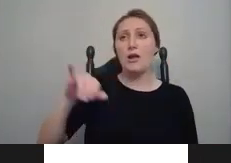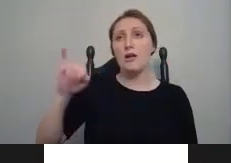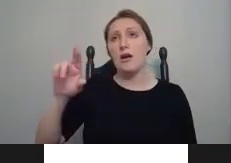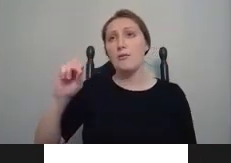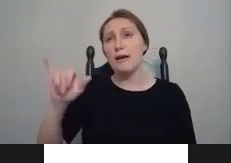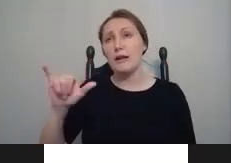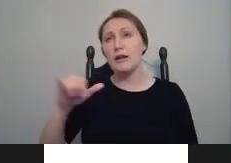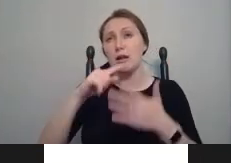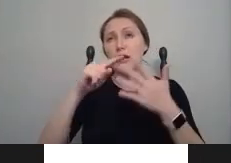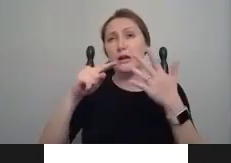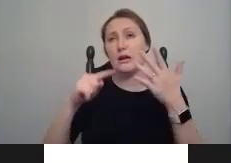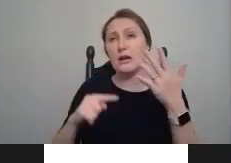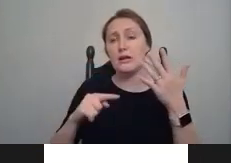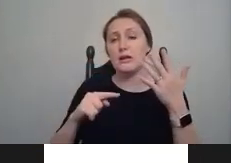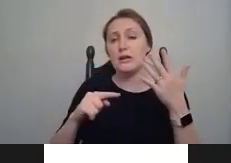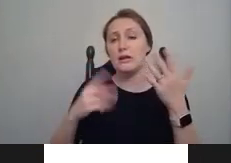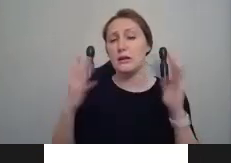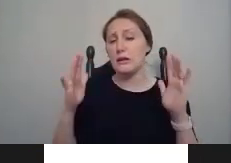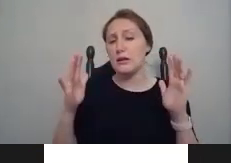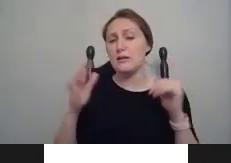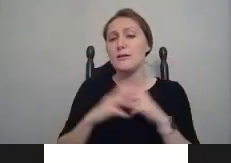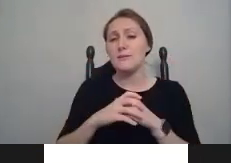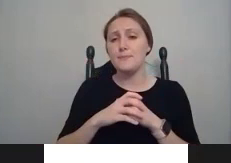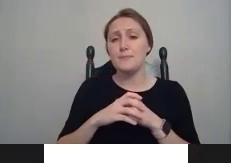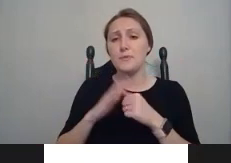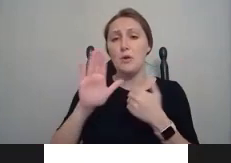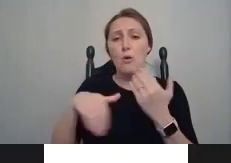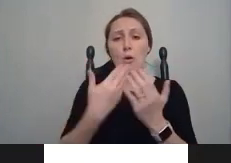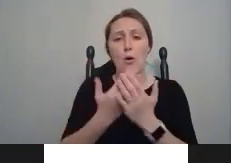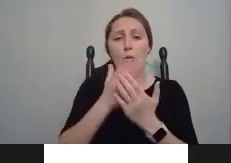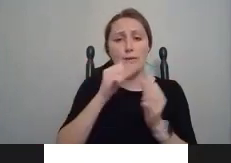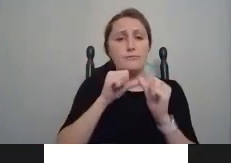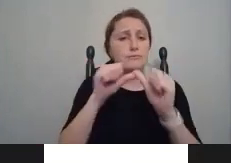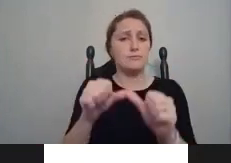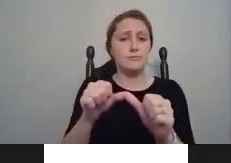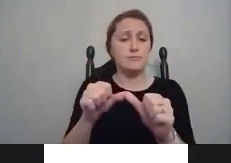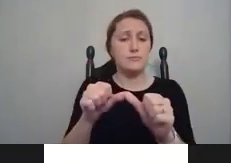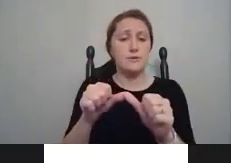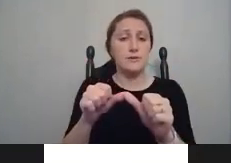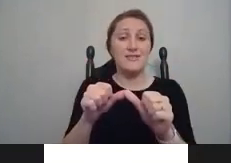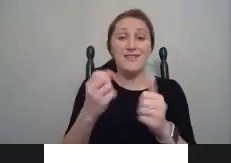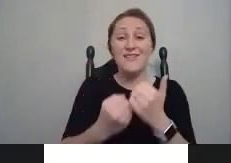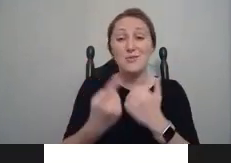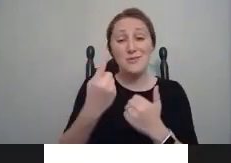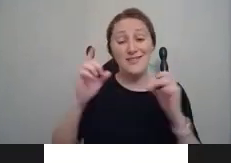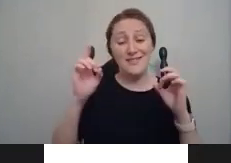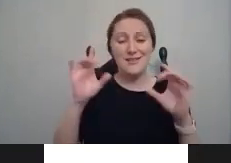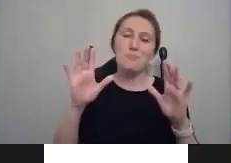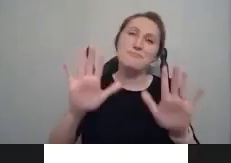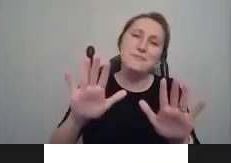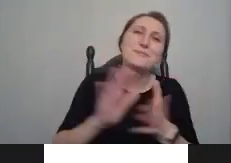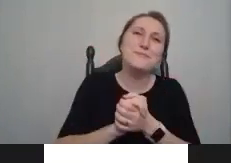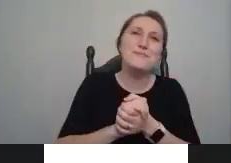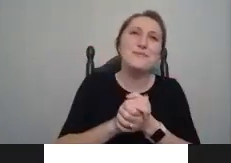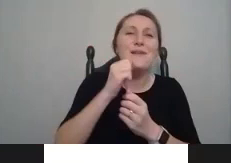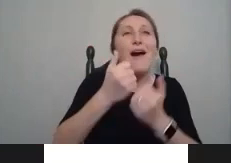them? I learned them all yet? Are all going to continue. And everyone hates, no, I don't know. I hope